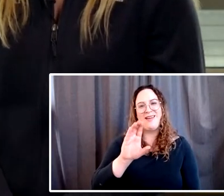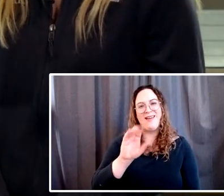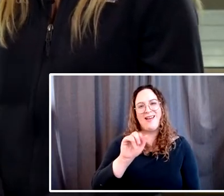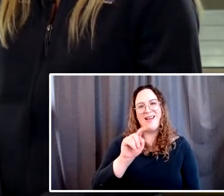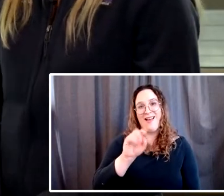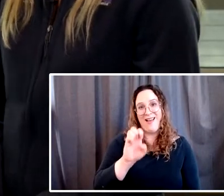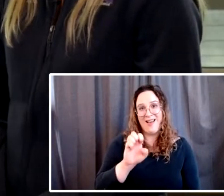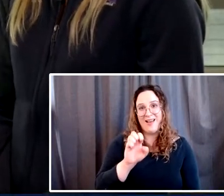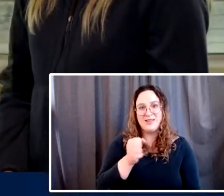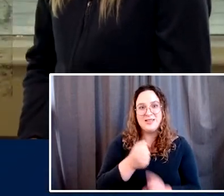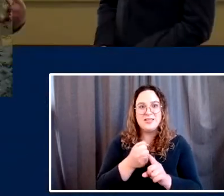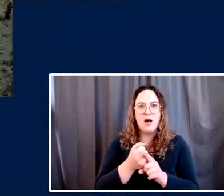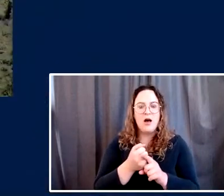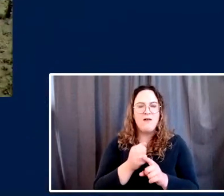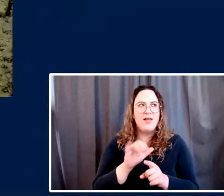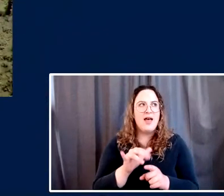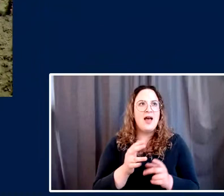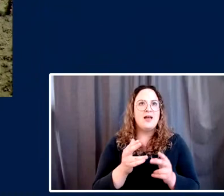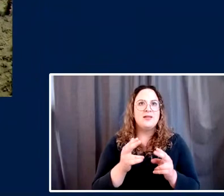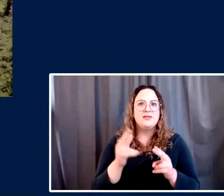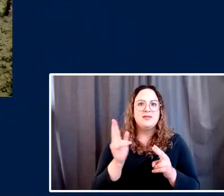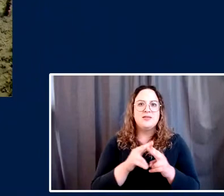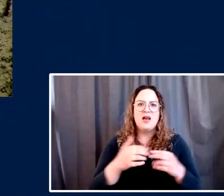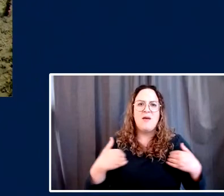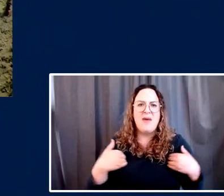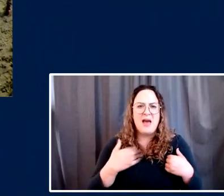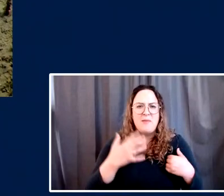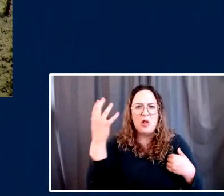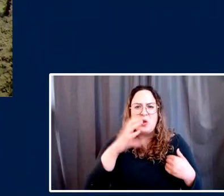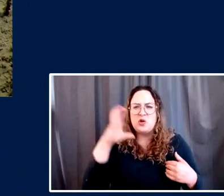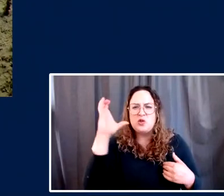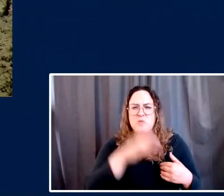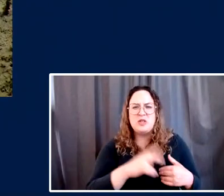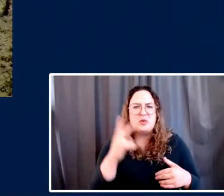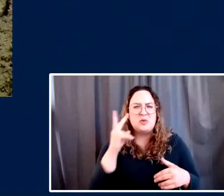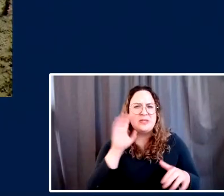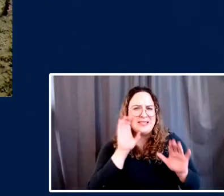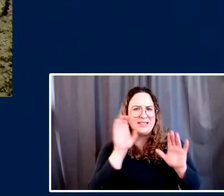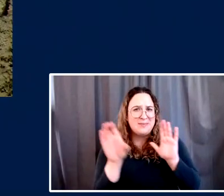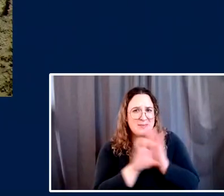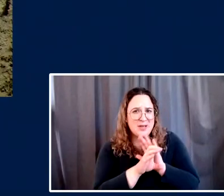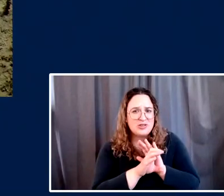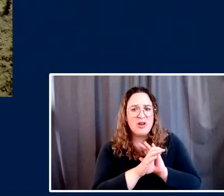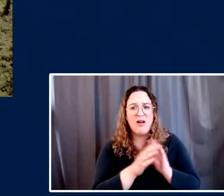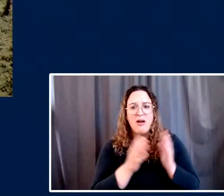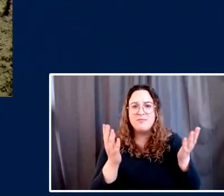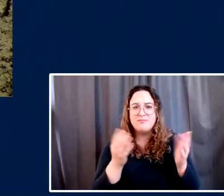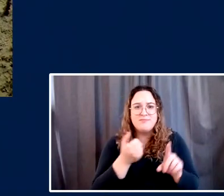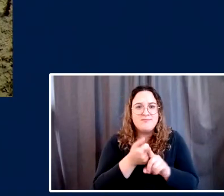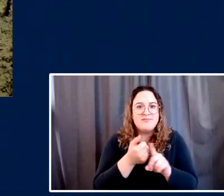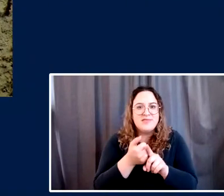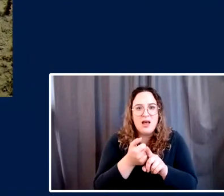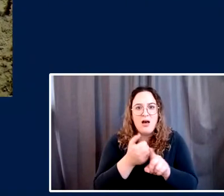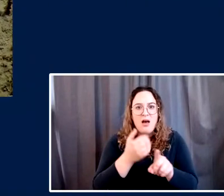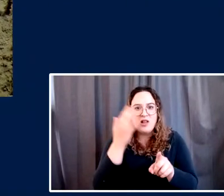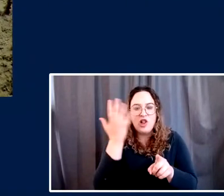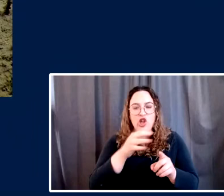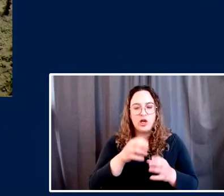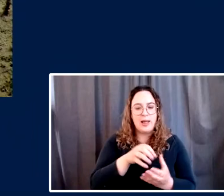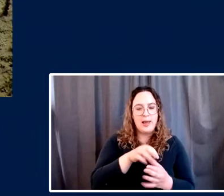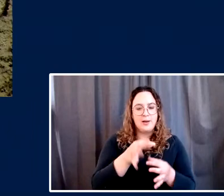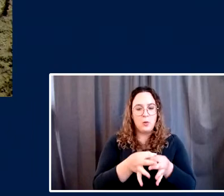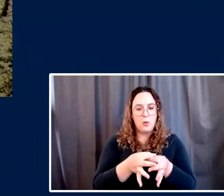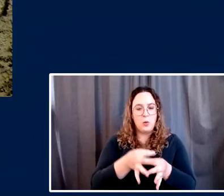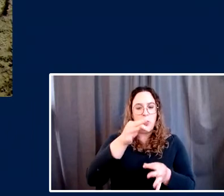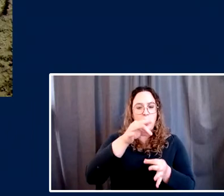the quintessential odd deep sea animal. It's a tunicate. It has a hood, kind of like a Venus flytrap that it